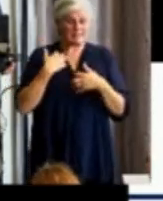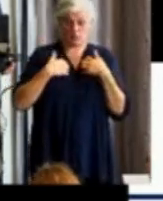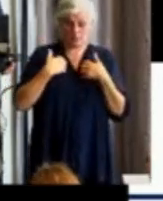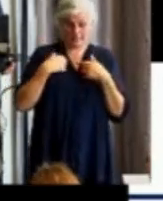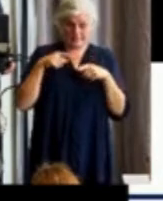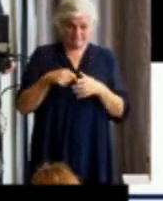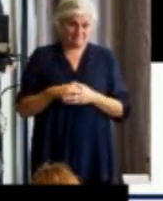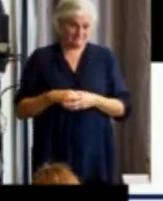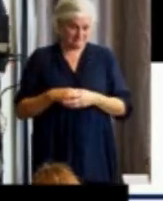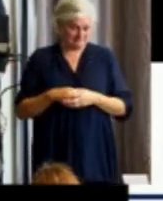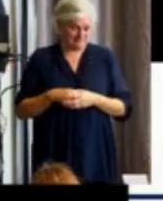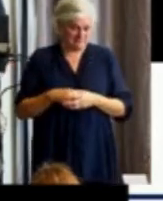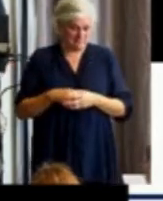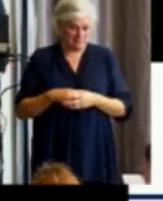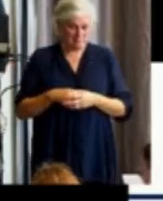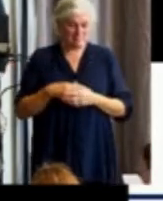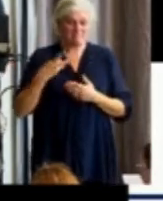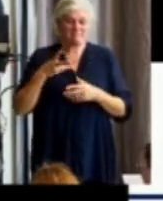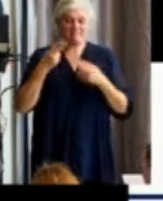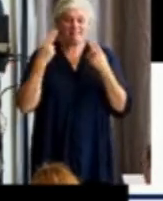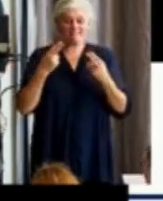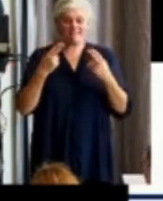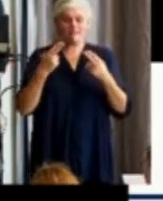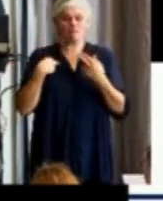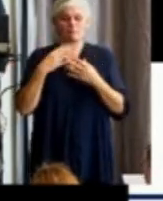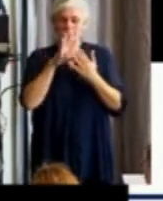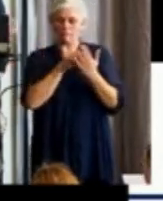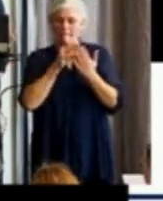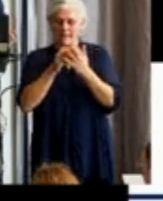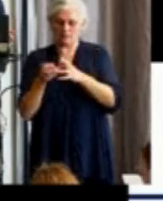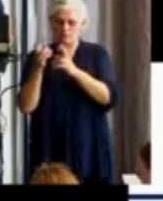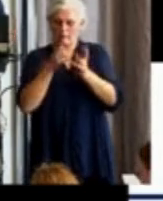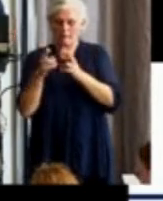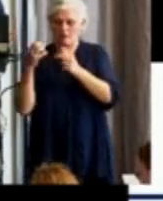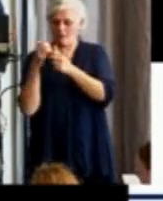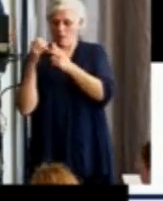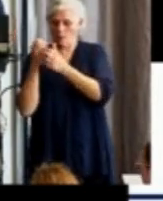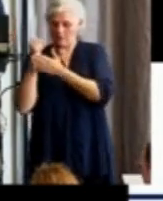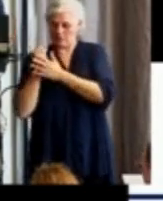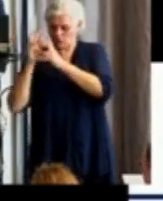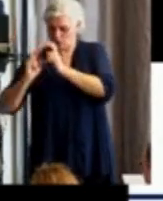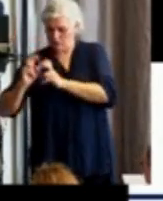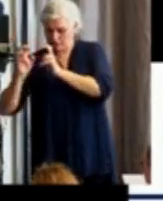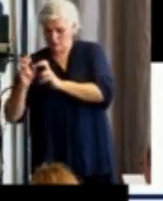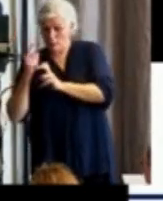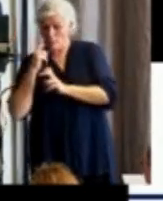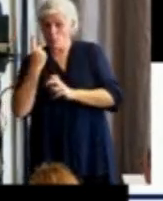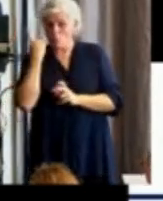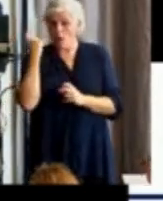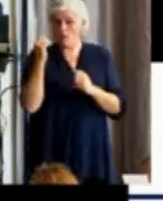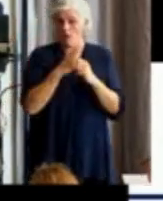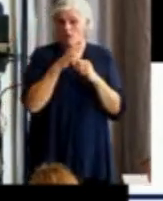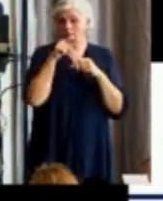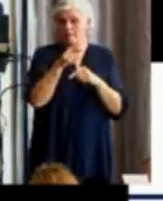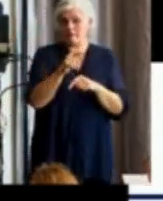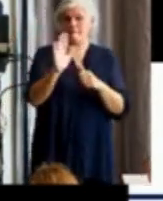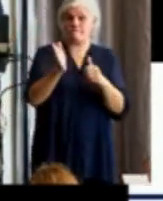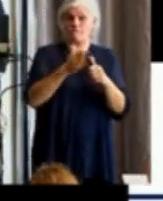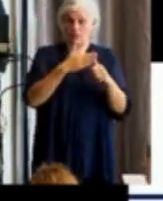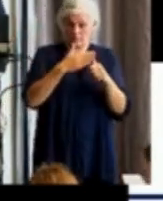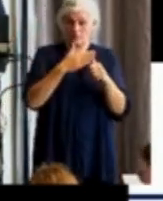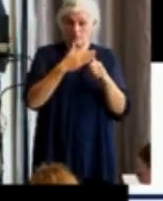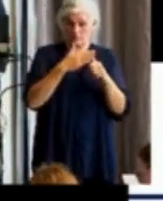interesting. We're going to need to really replicate this in other studies, but it's one of the first sort